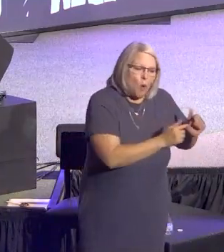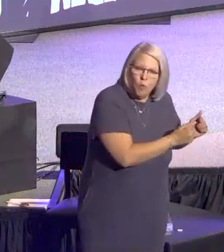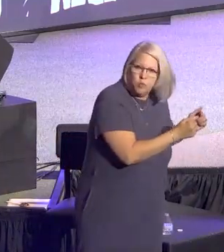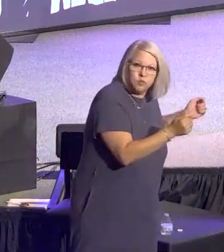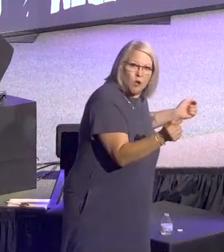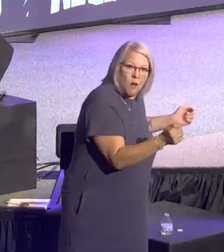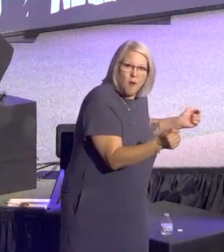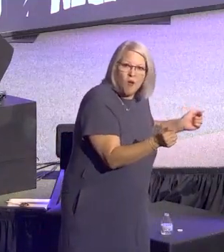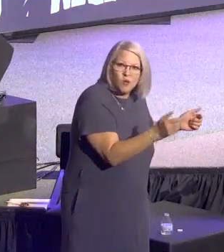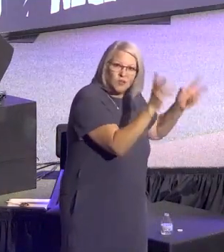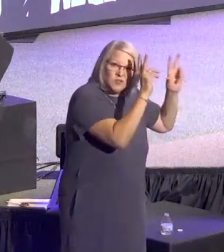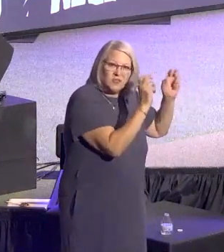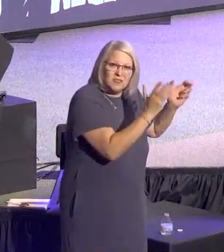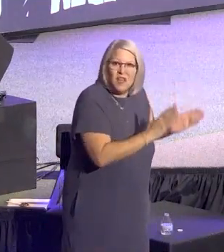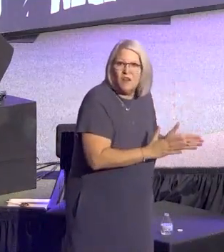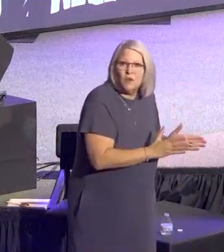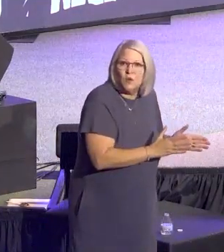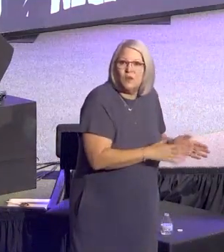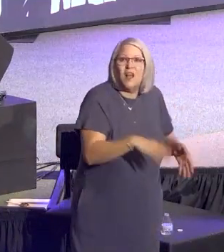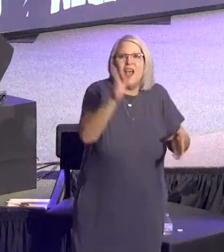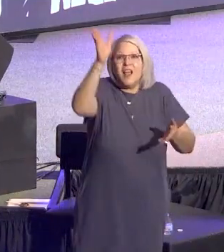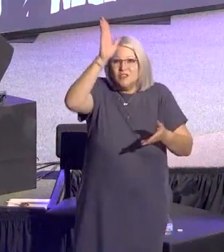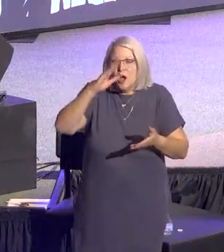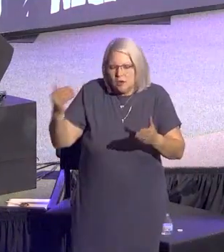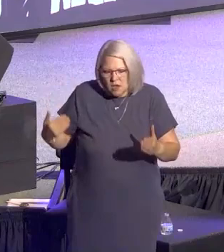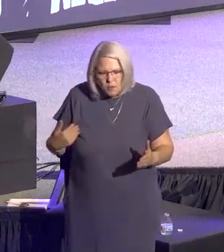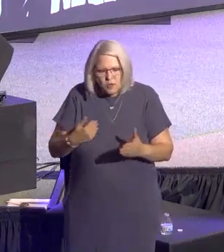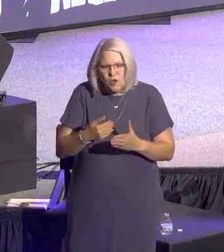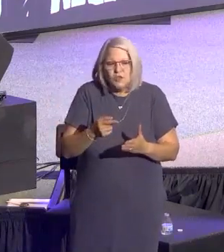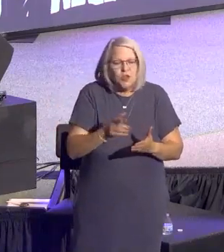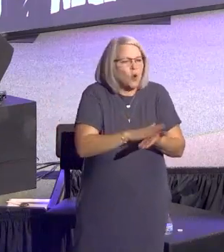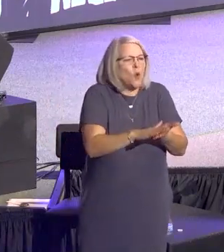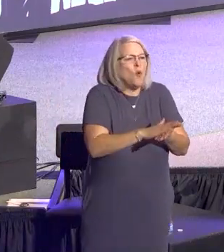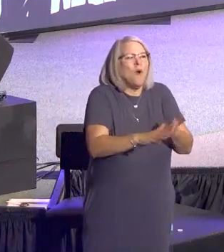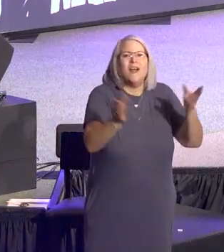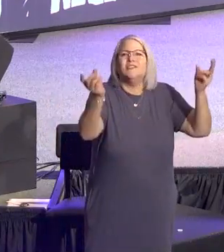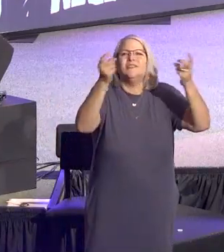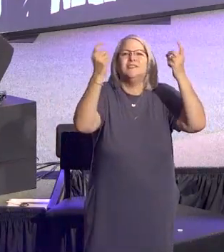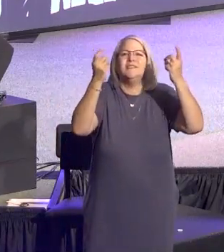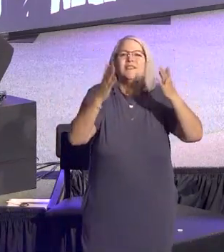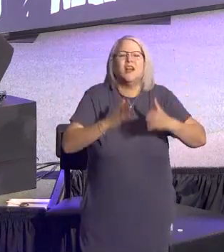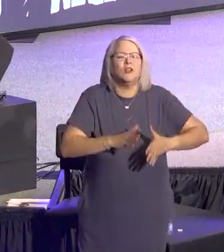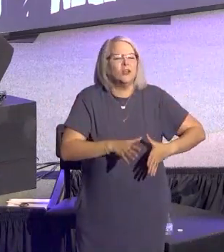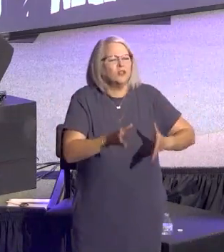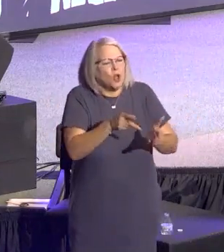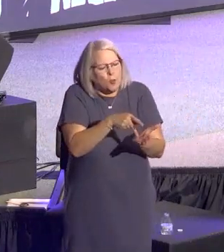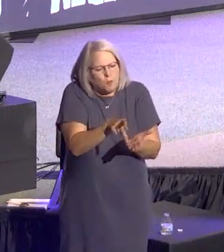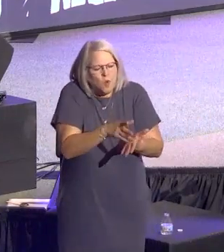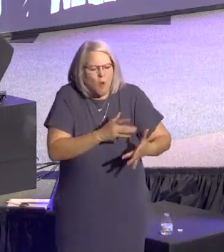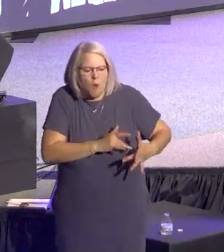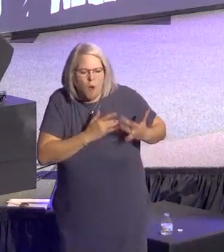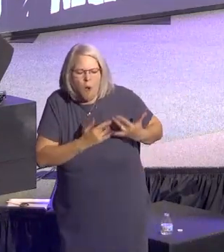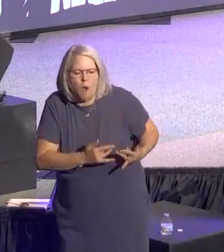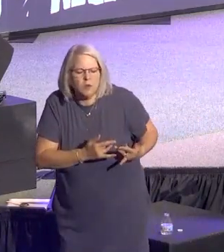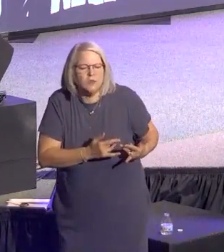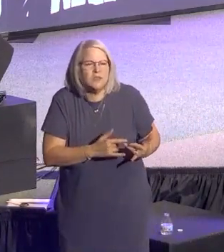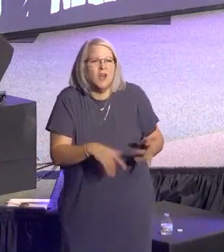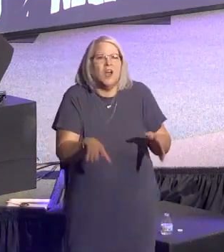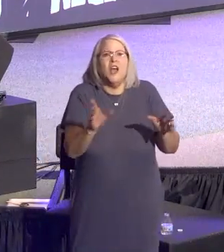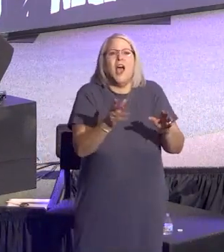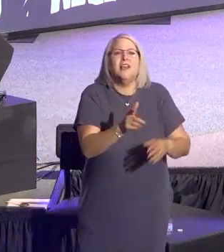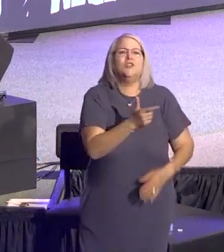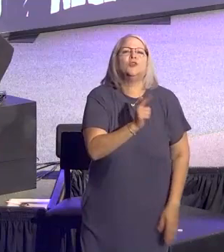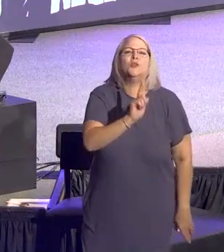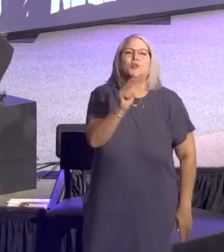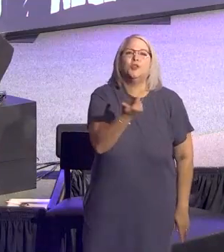Come close to God and God will come close to you. Wash your hands, you sinners. Purify your hearts, for your loyalty is divided between